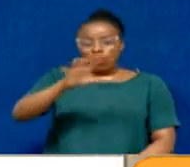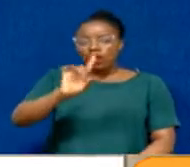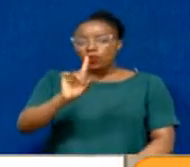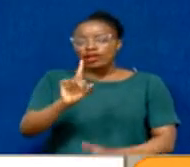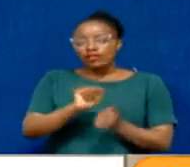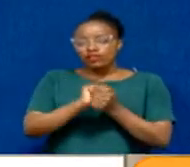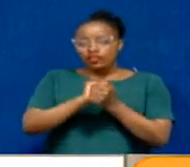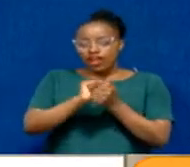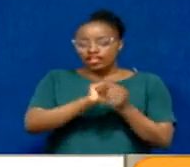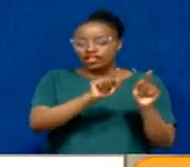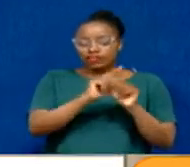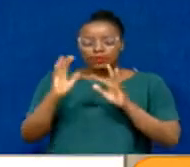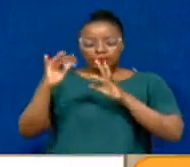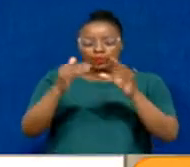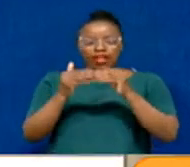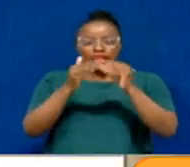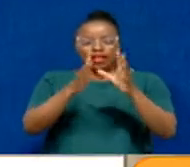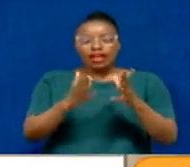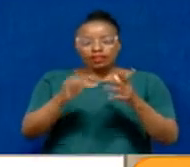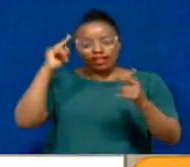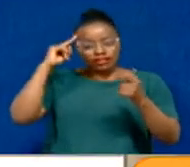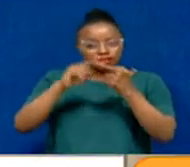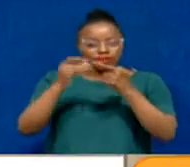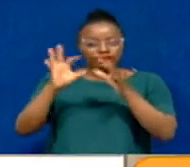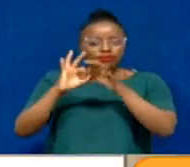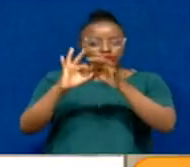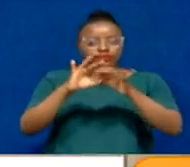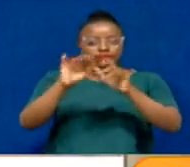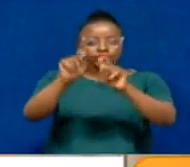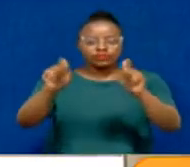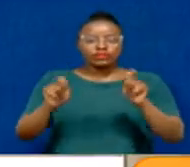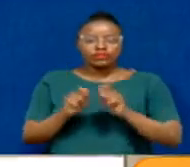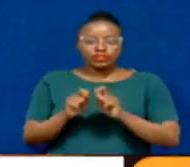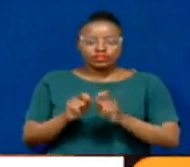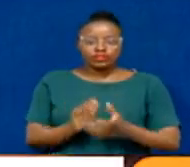Friday. The meetings bringing together leaders in the Azimio la Umoja team.